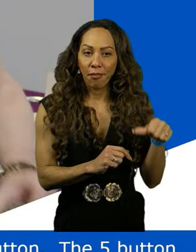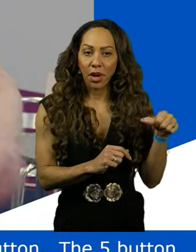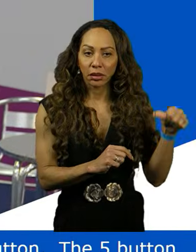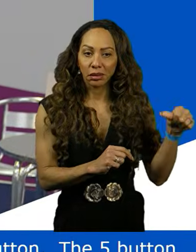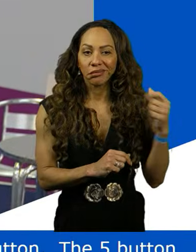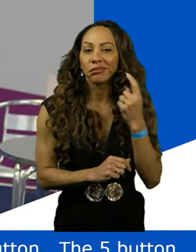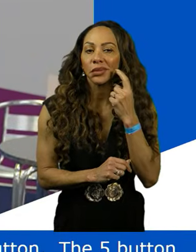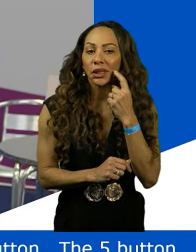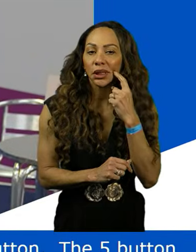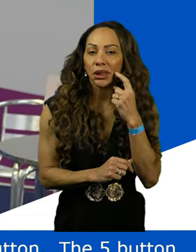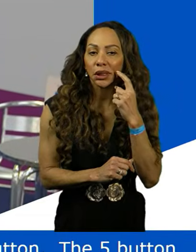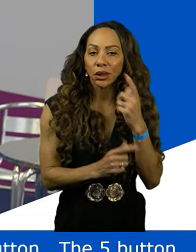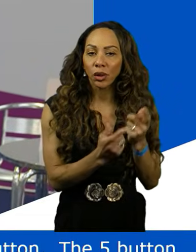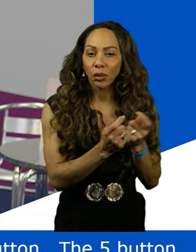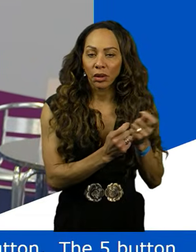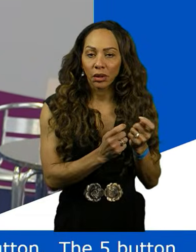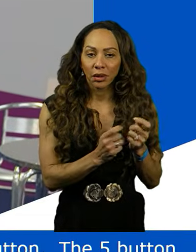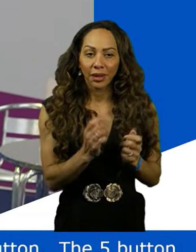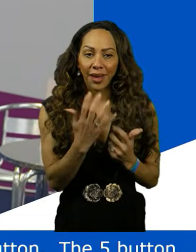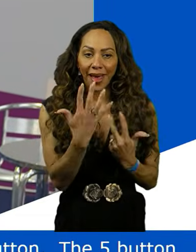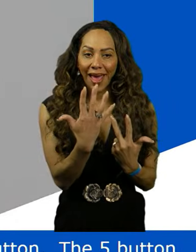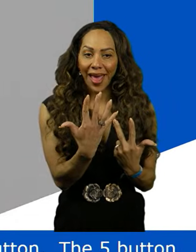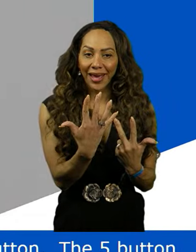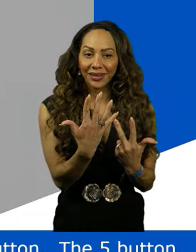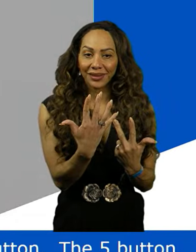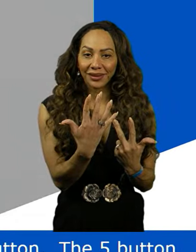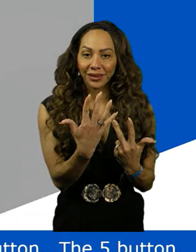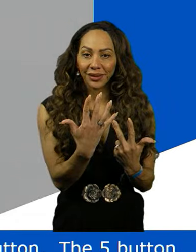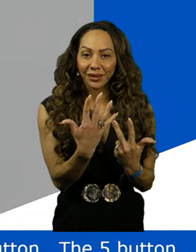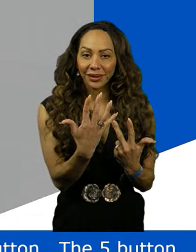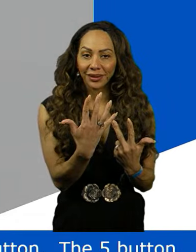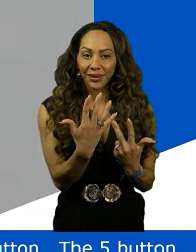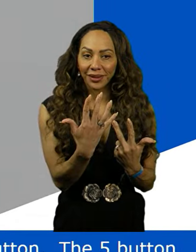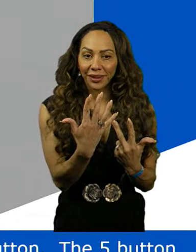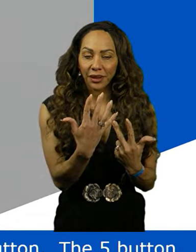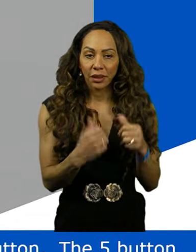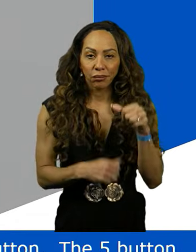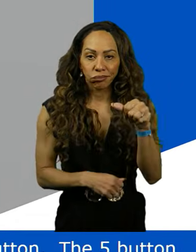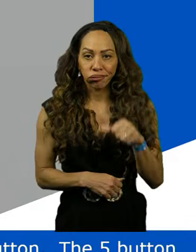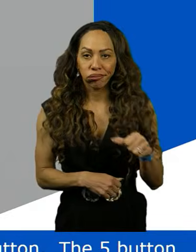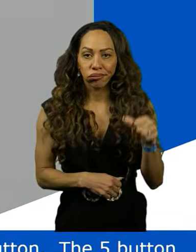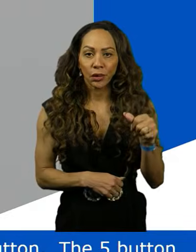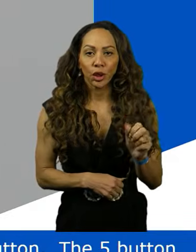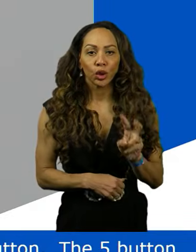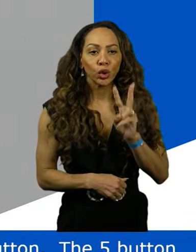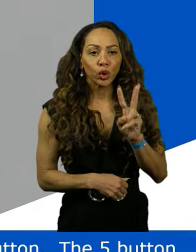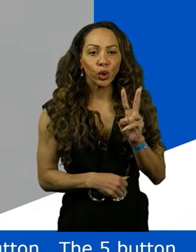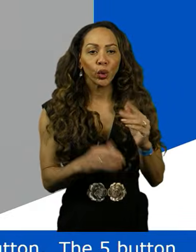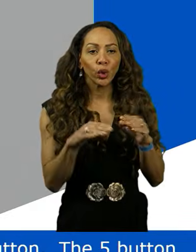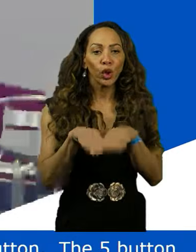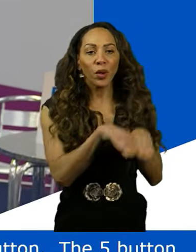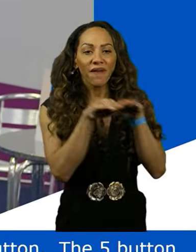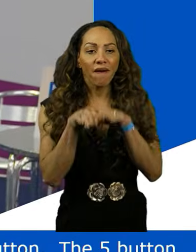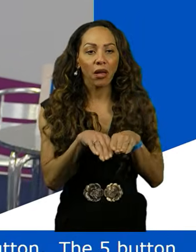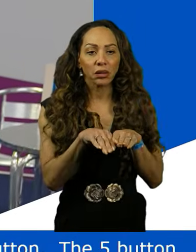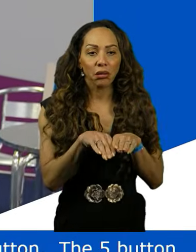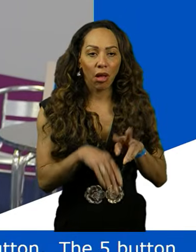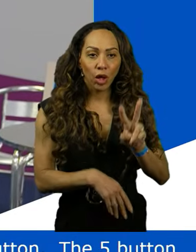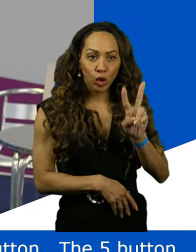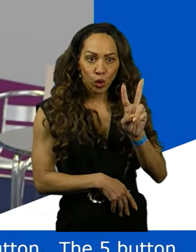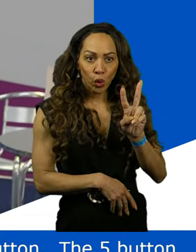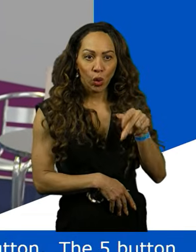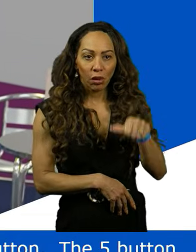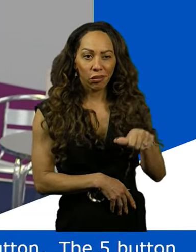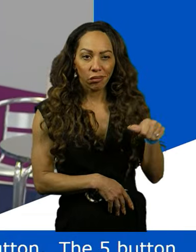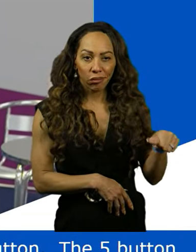Right. The 8 button, you have 2 universal buttons. Normally it's standard with fog light, rear wipers and washer. You can change that